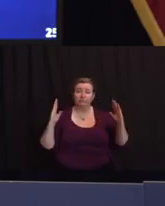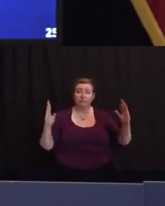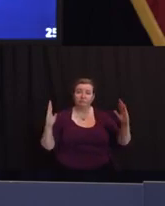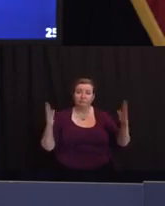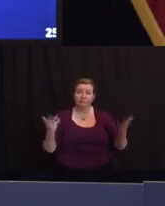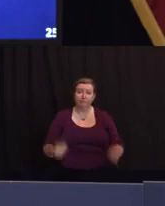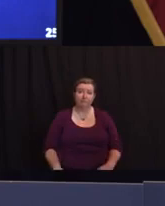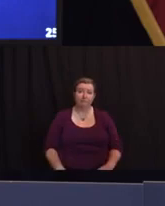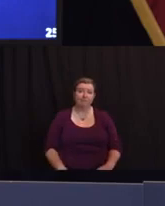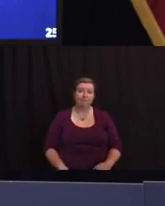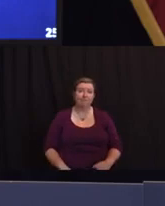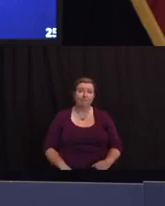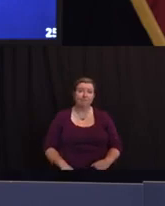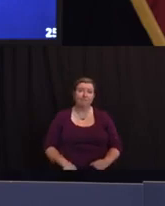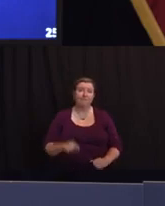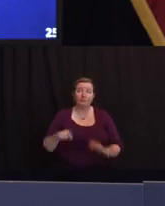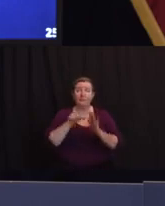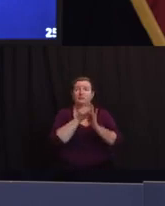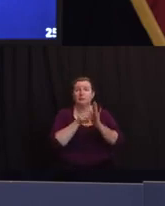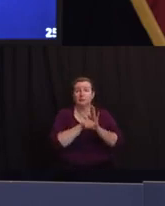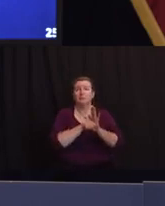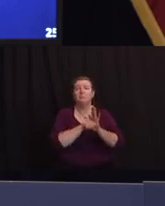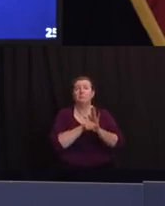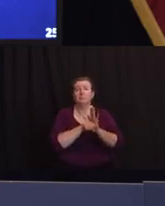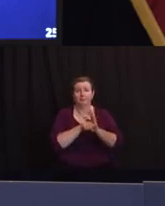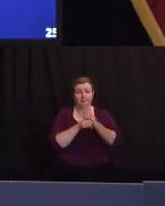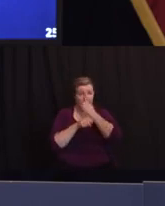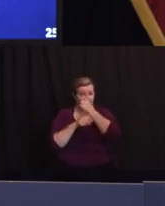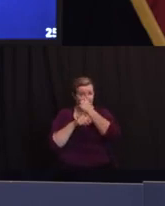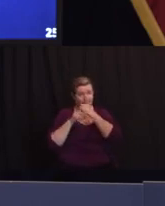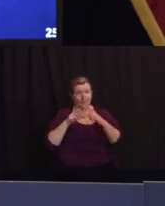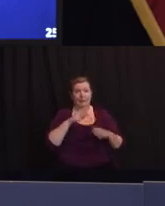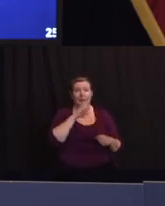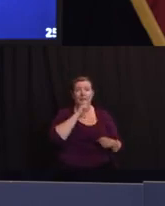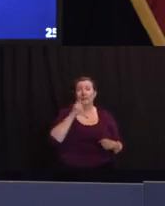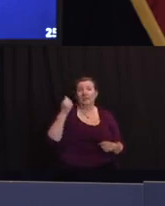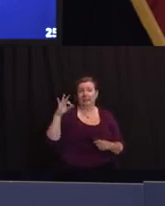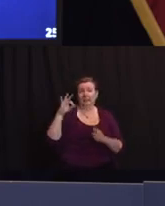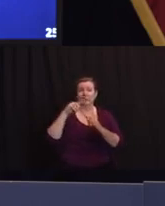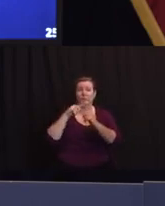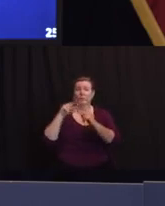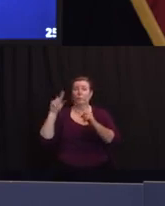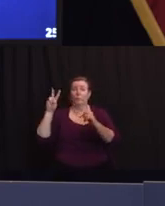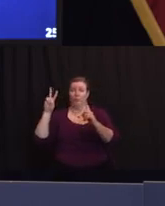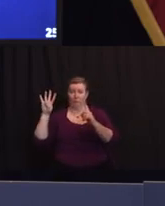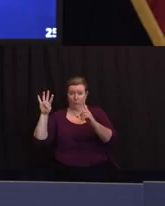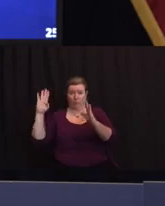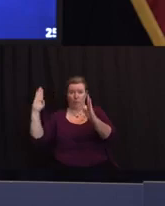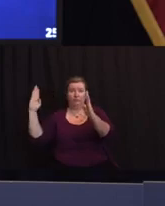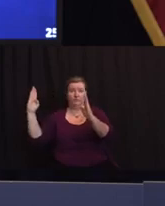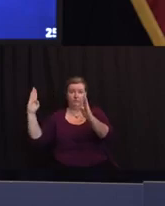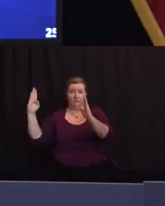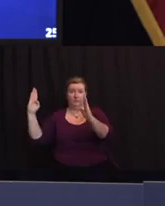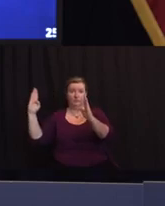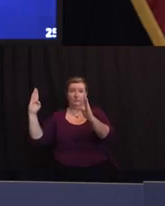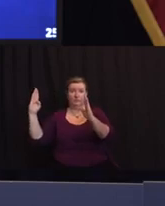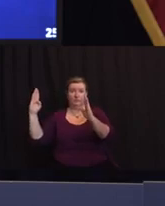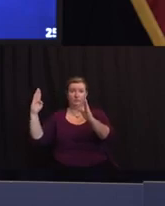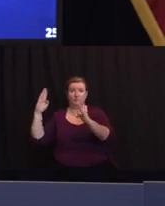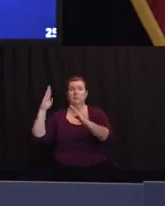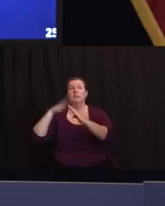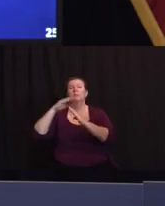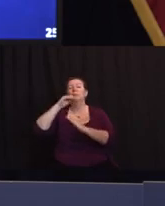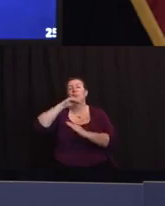in our state, individuals ages 19 to 24 have the highest percent positivity at